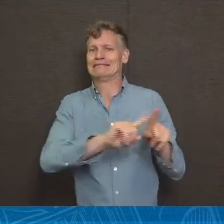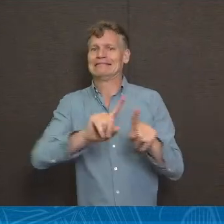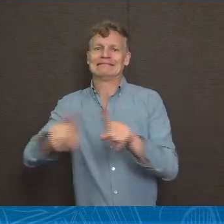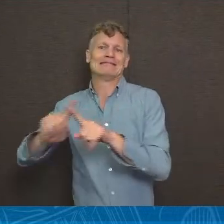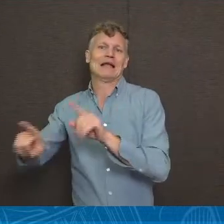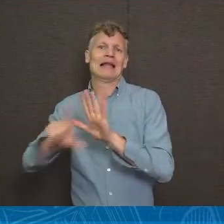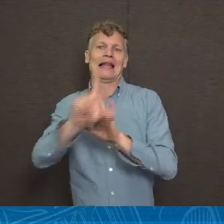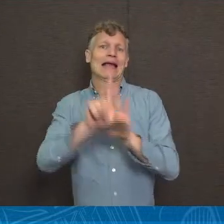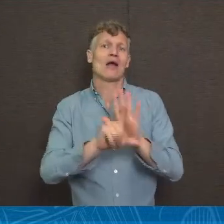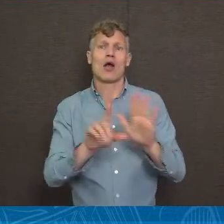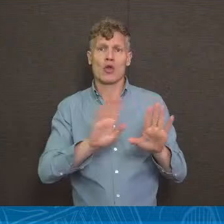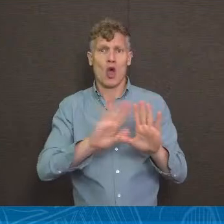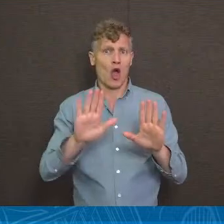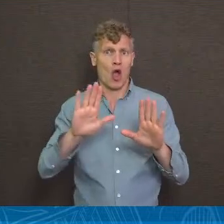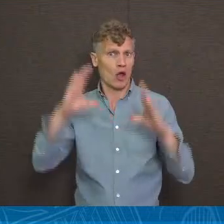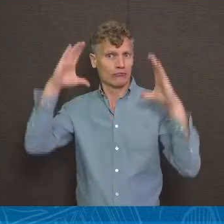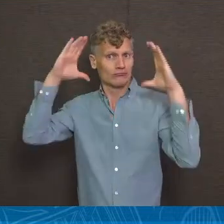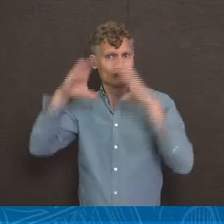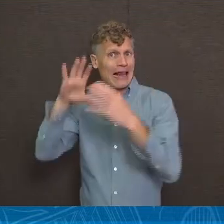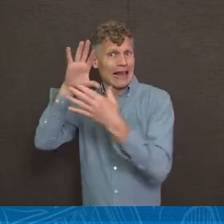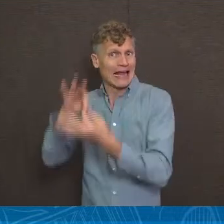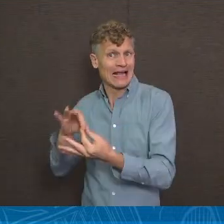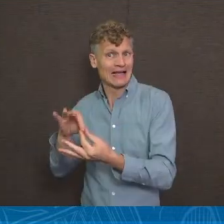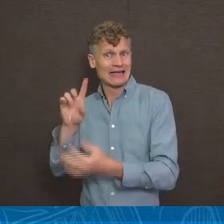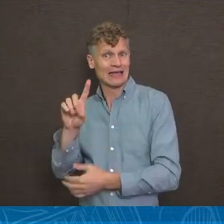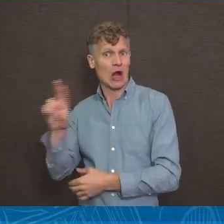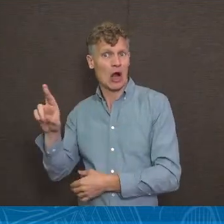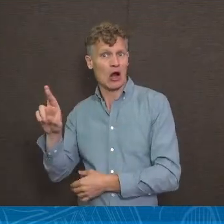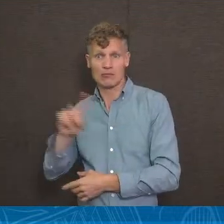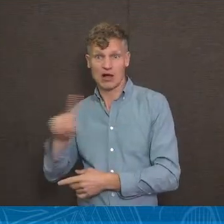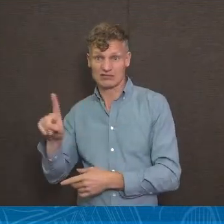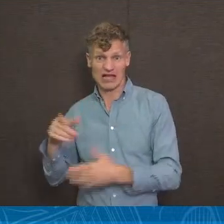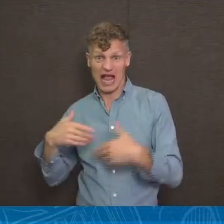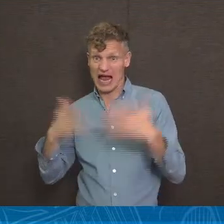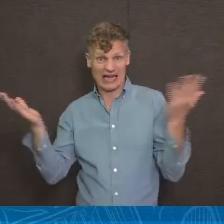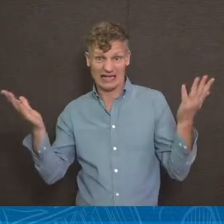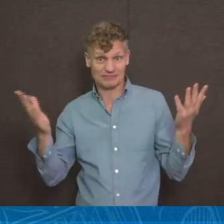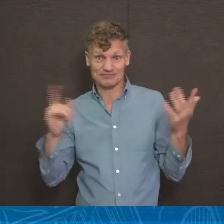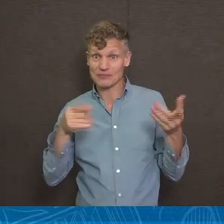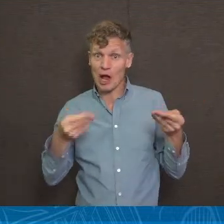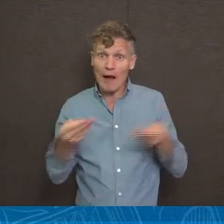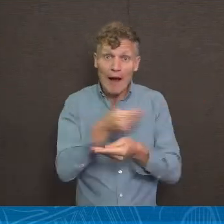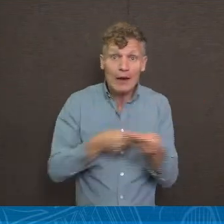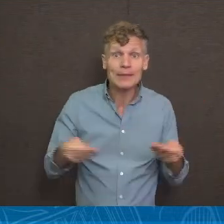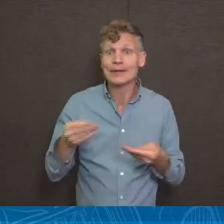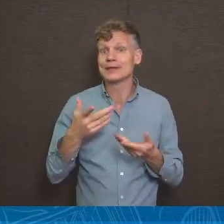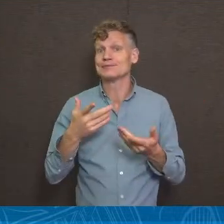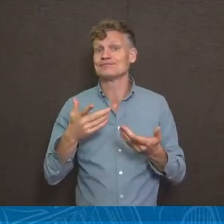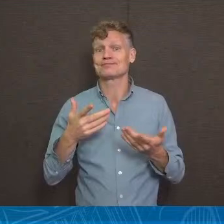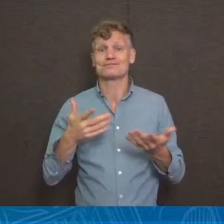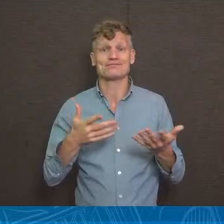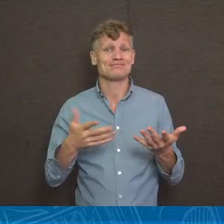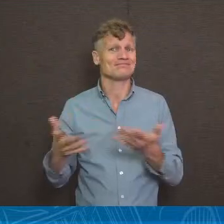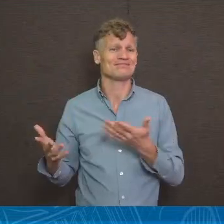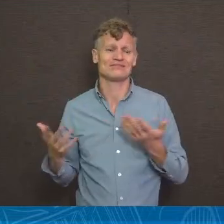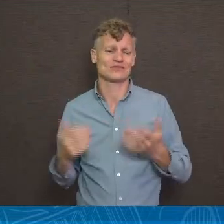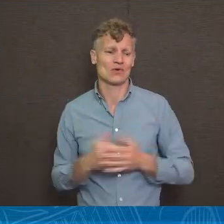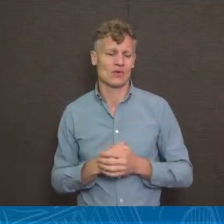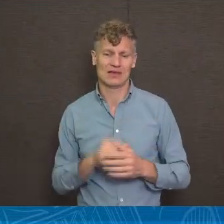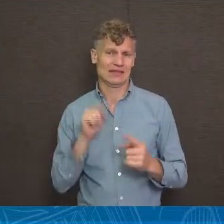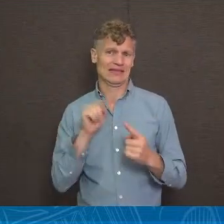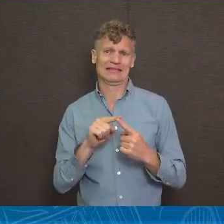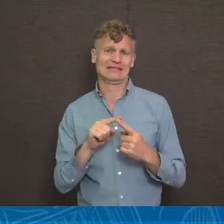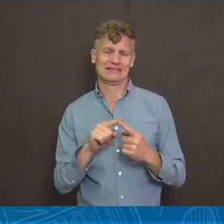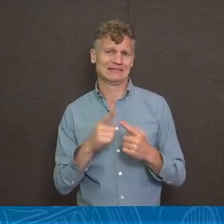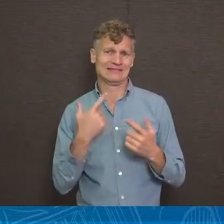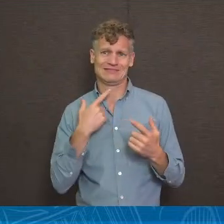we initially found it was actually within circular economy laws, so to deal with plastic and things like that. So it exists in absolutely